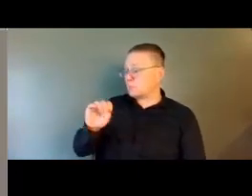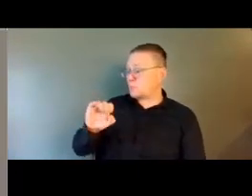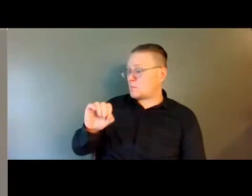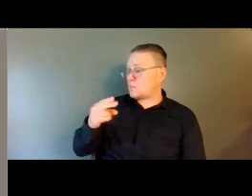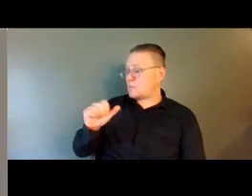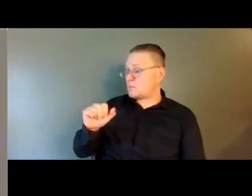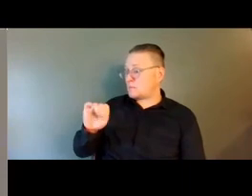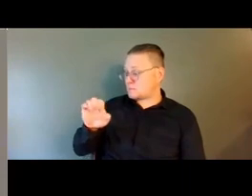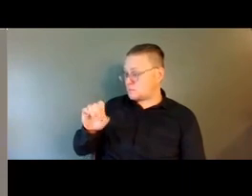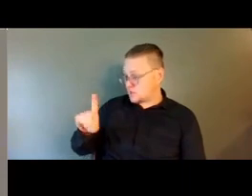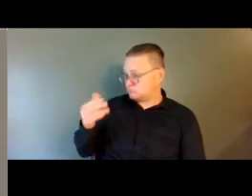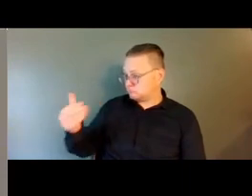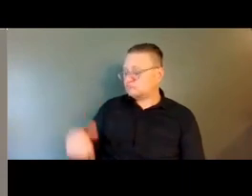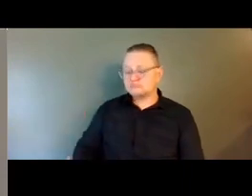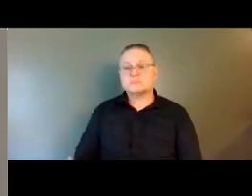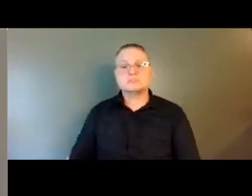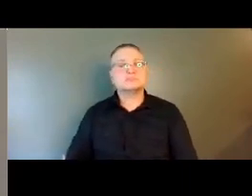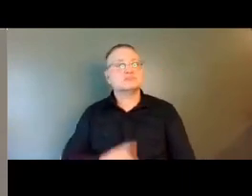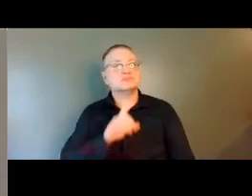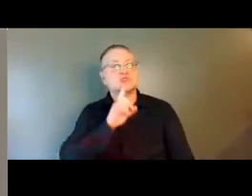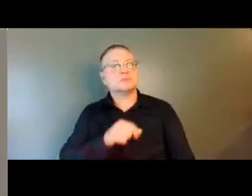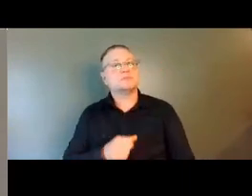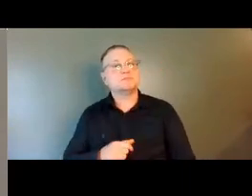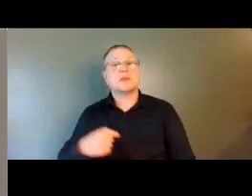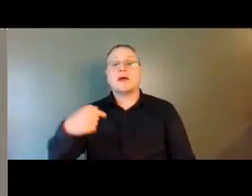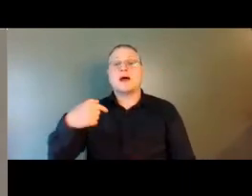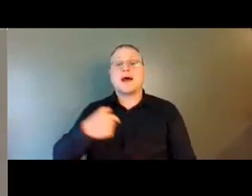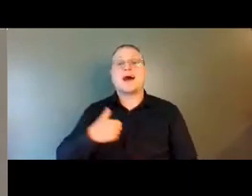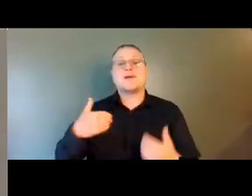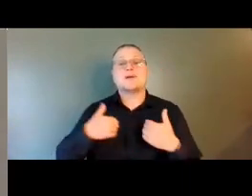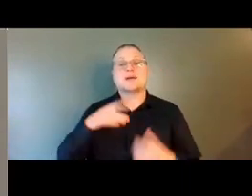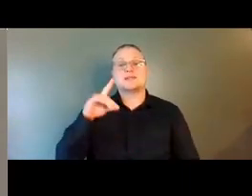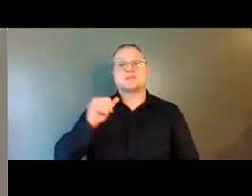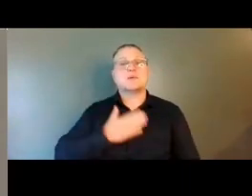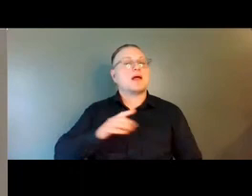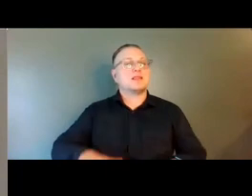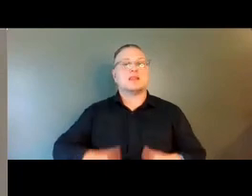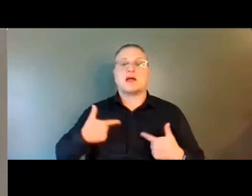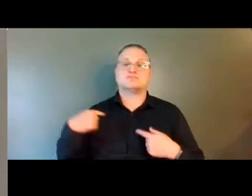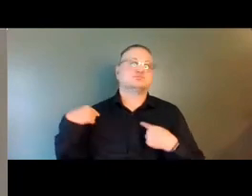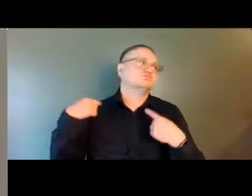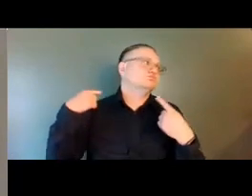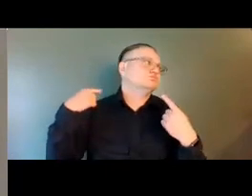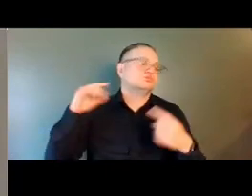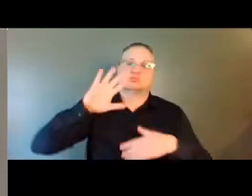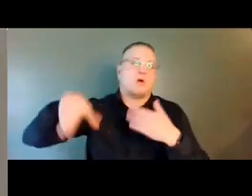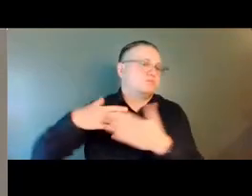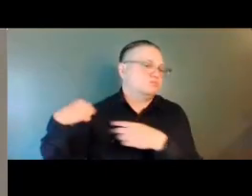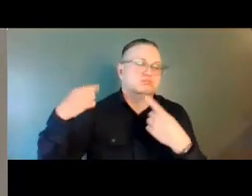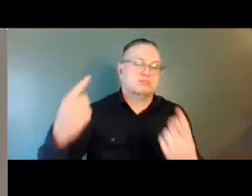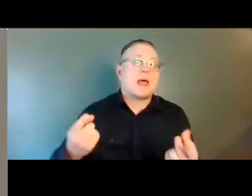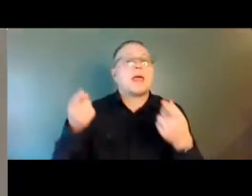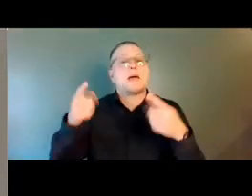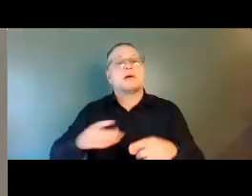have had a disability nearly all my life, and it happened when I fell off the roof of